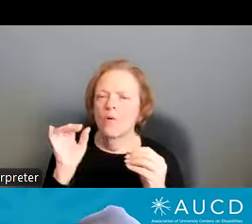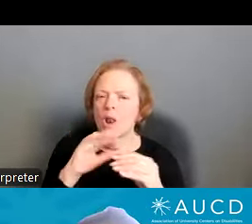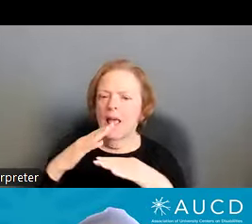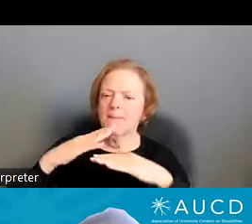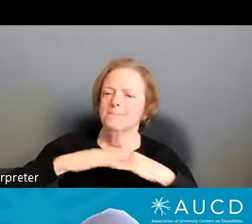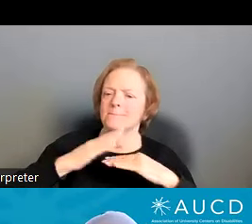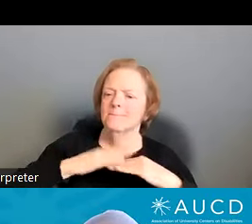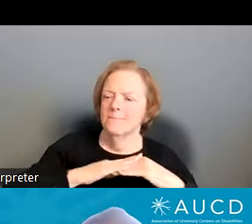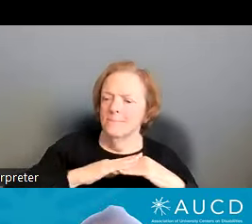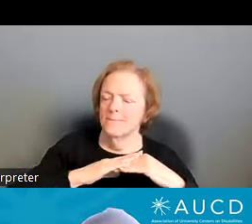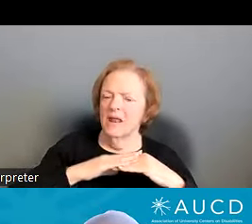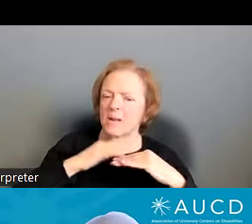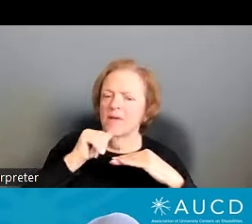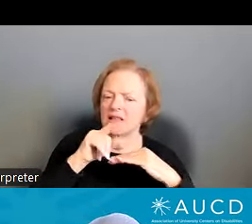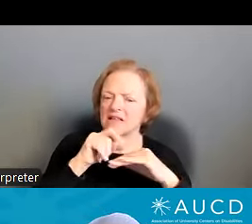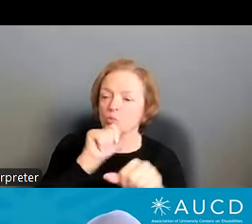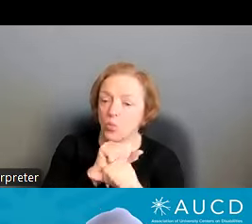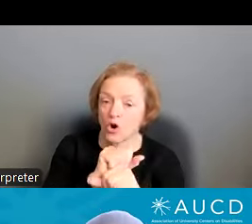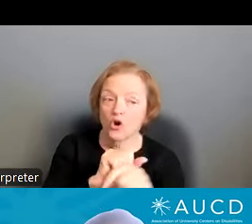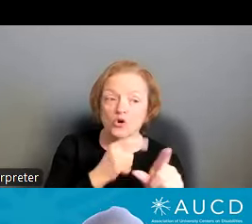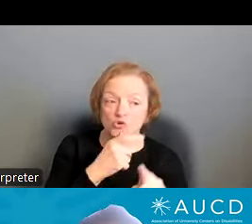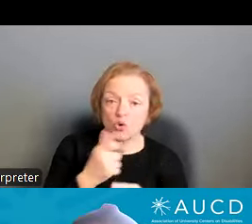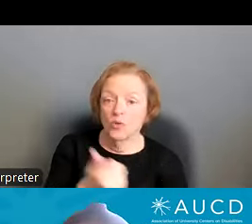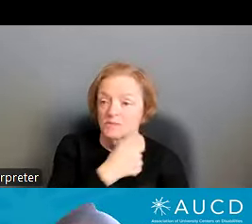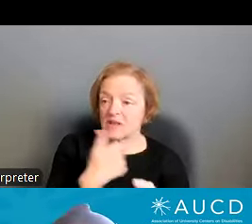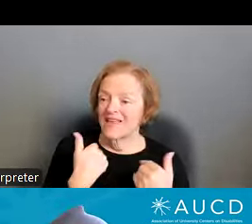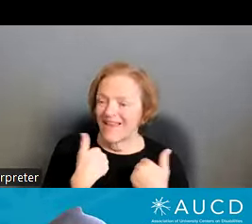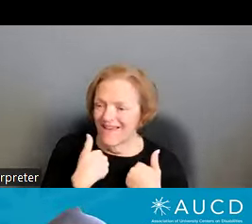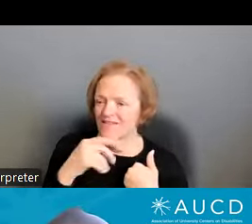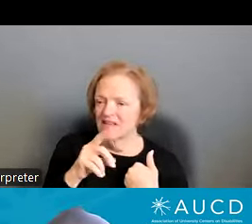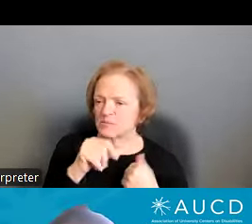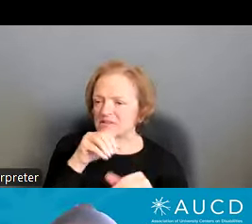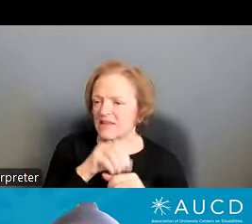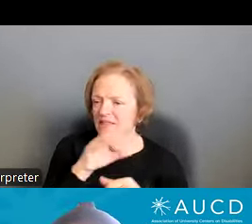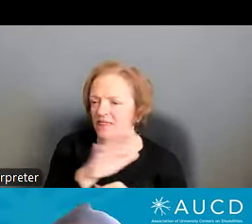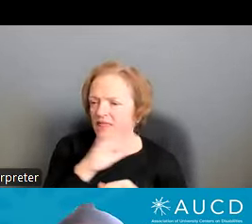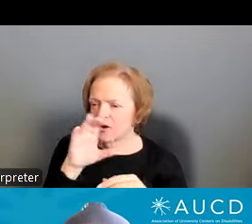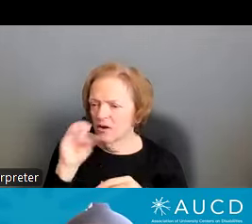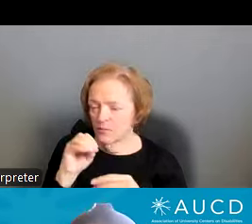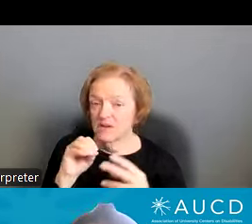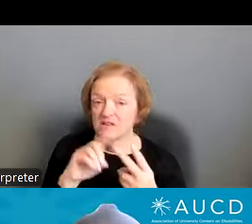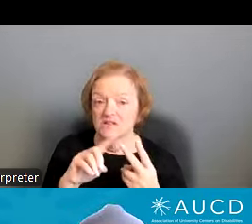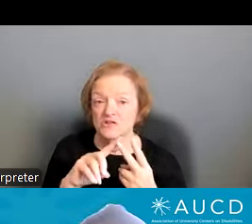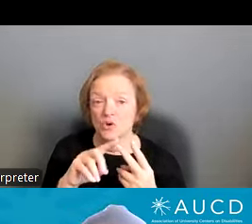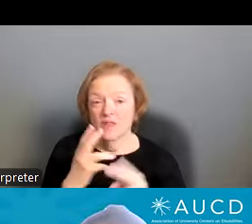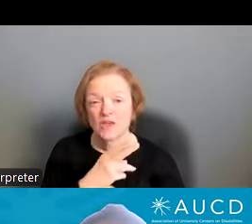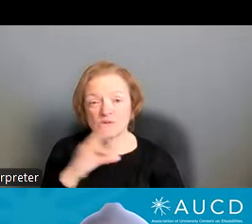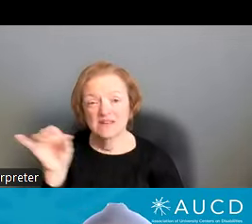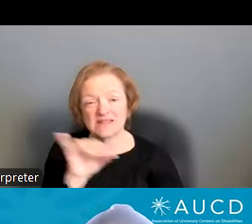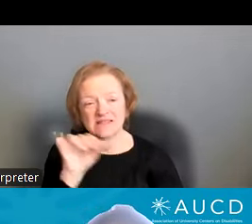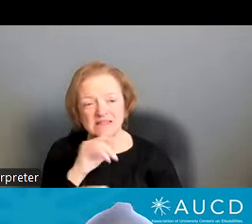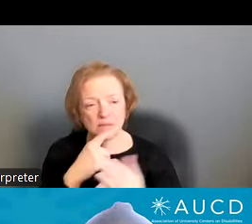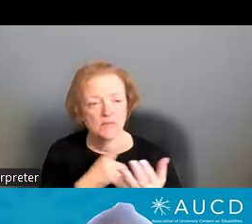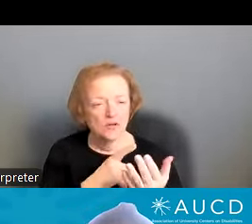having workers with disabilities in their companies. And so they used a similar argument there, but they